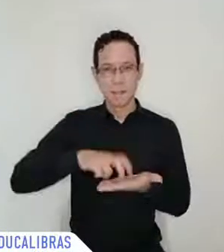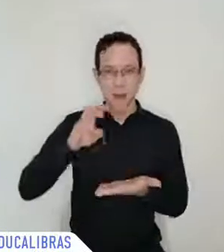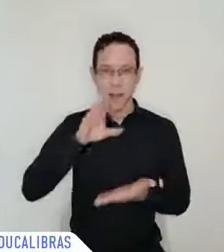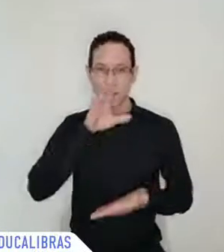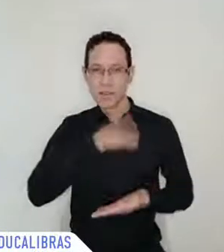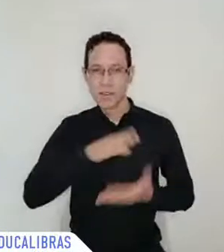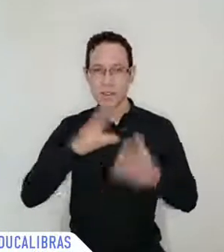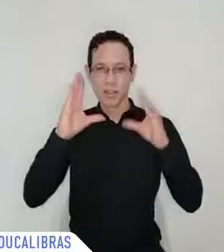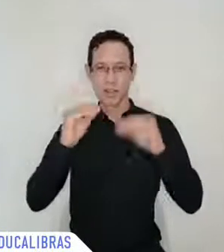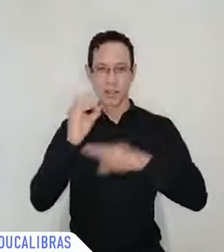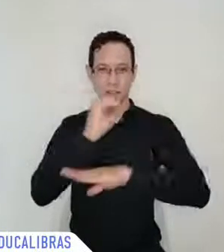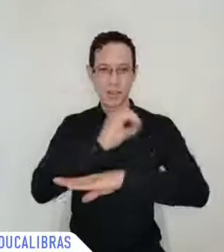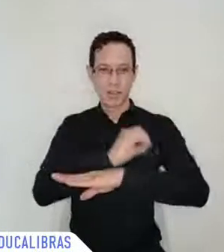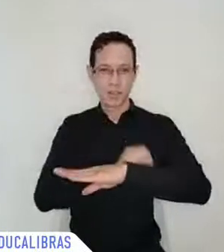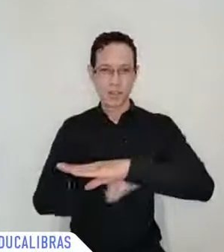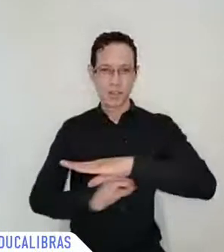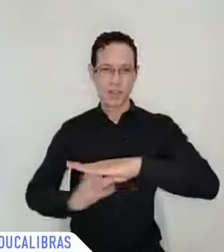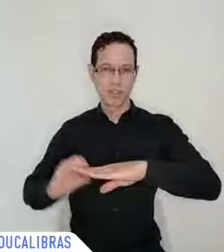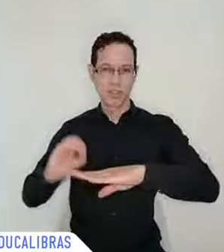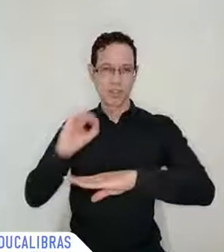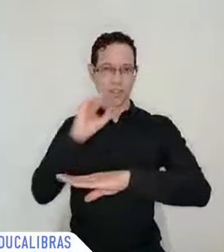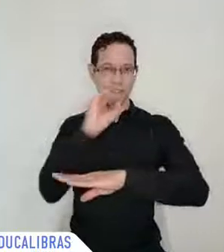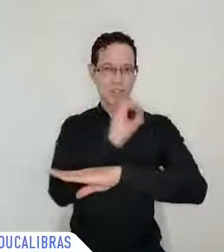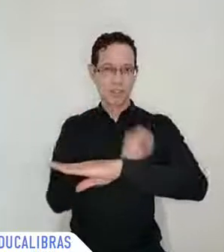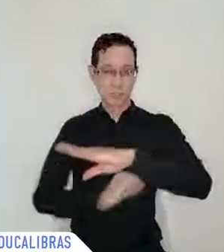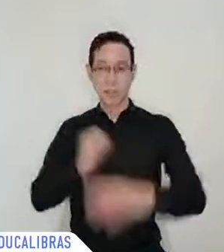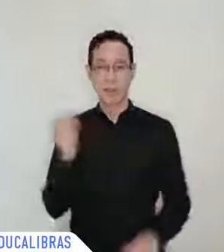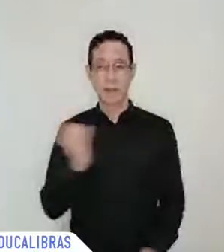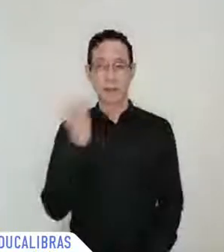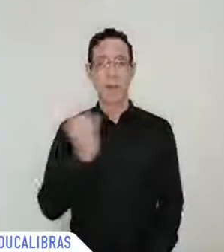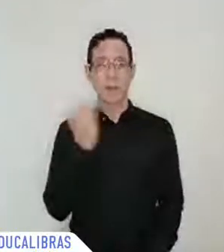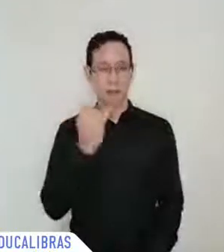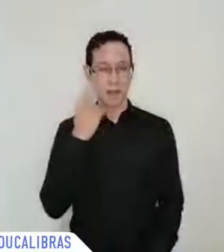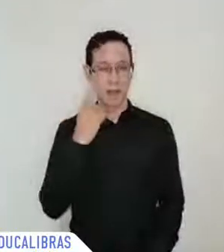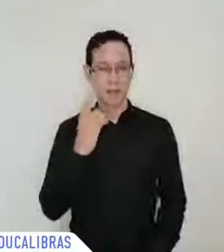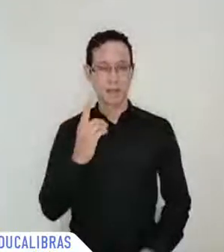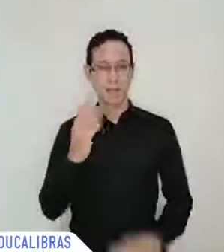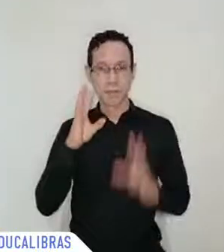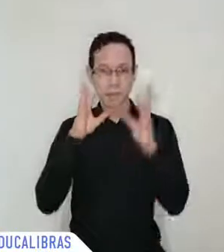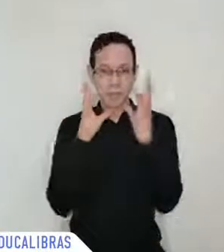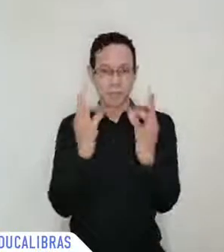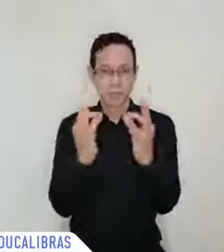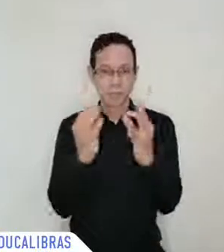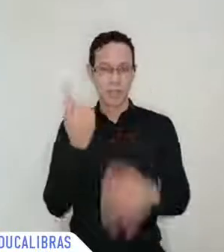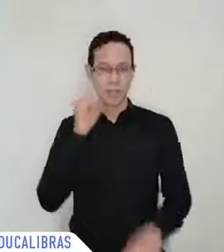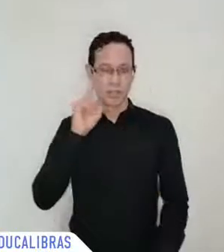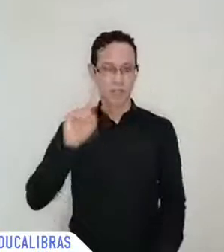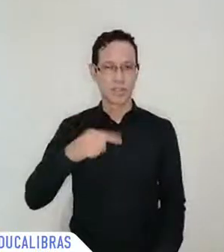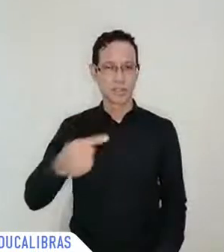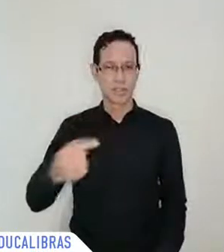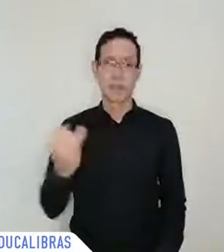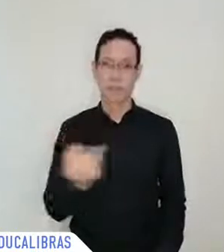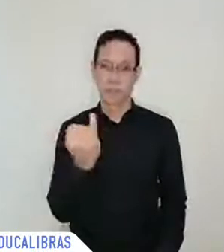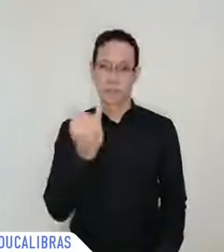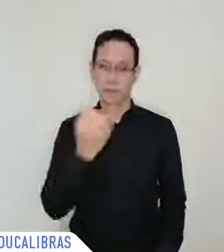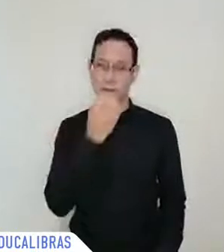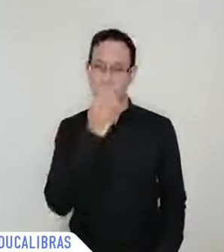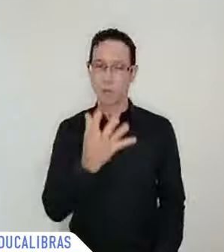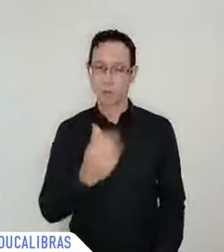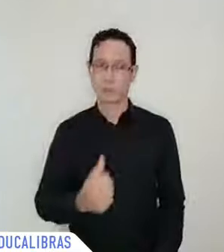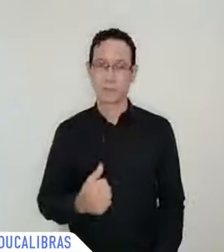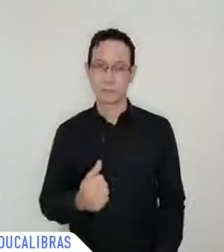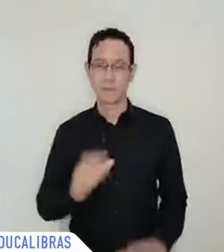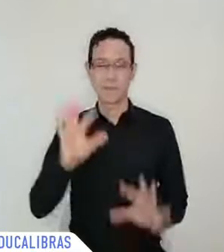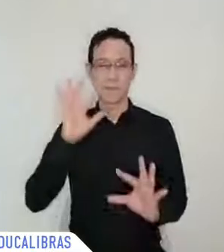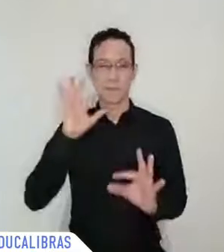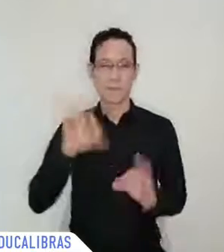cycles. You have the morning, the afternoon, and the night, and how important it is for you to pay attention to the